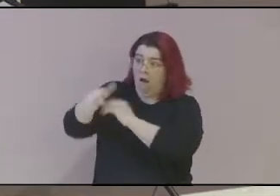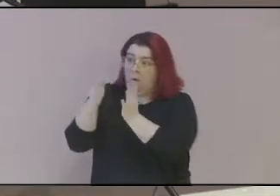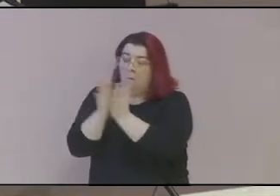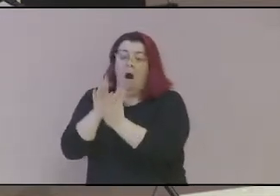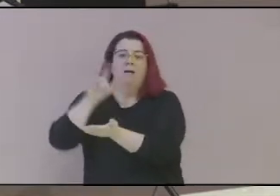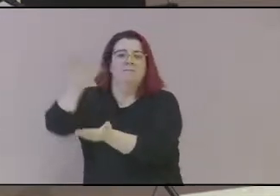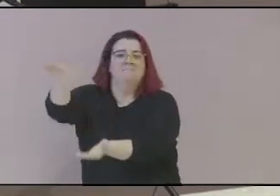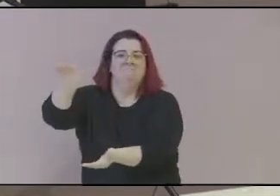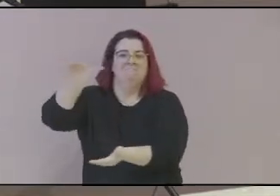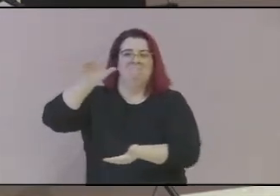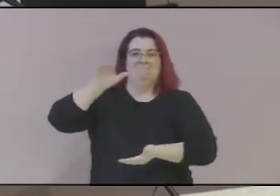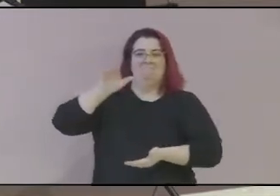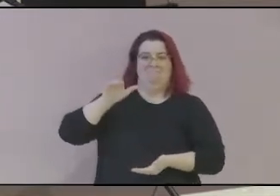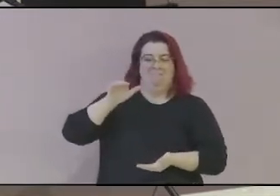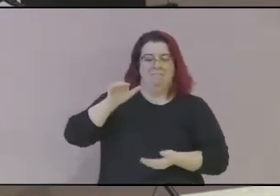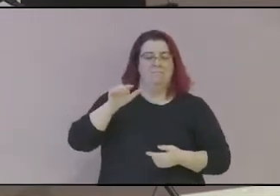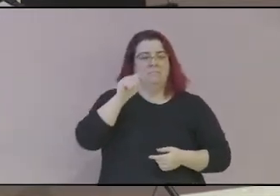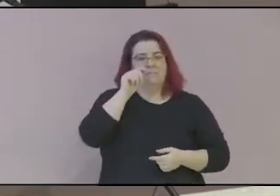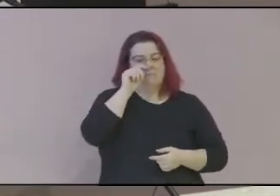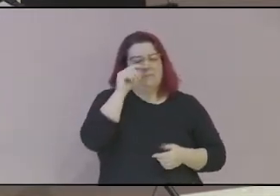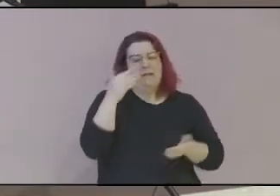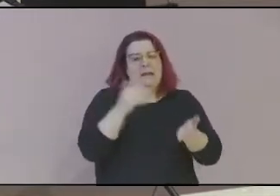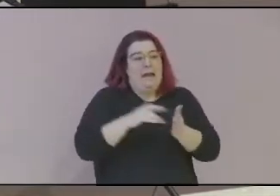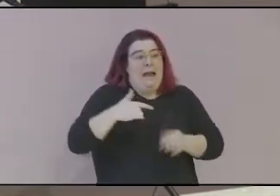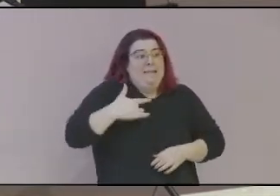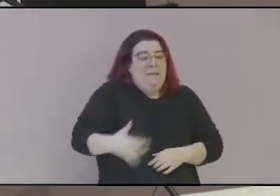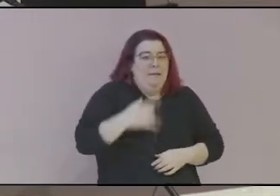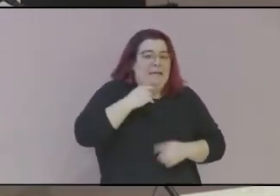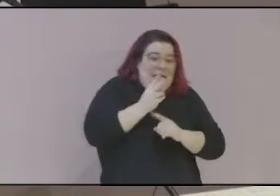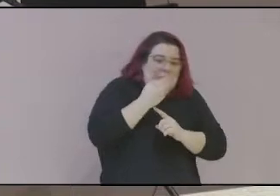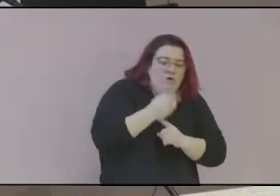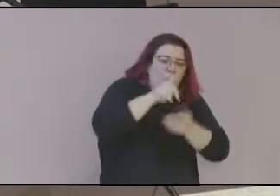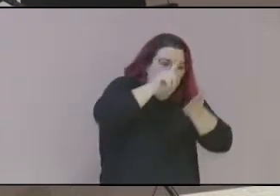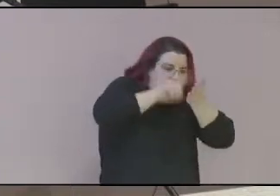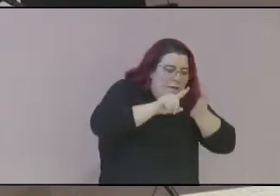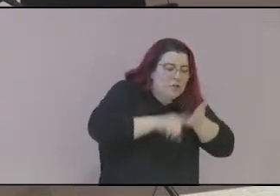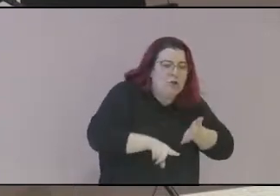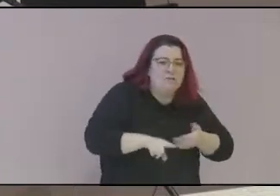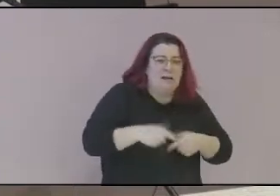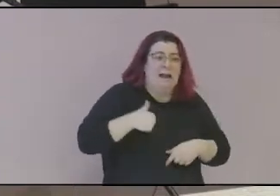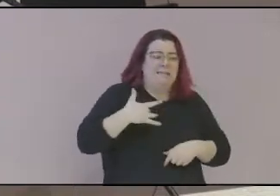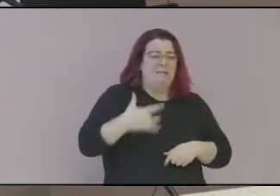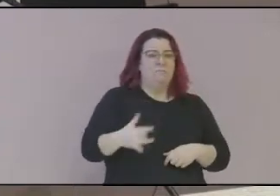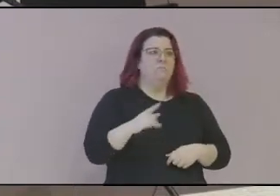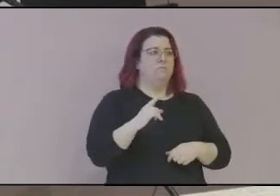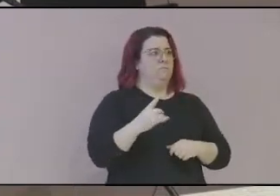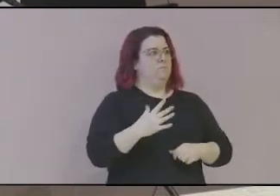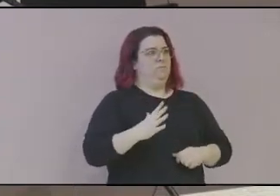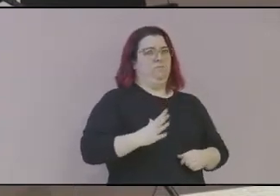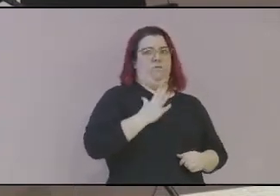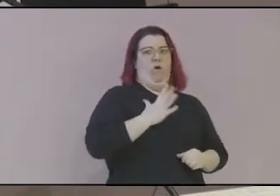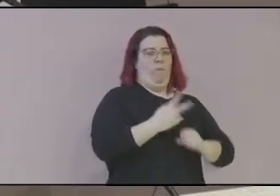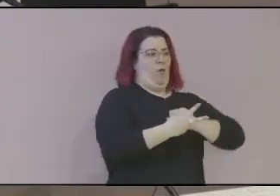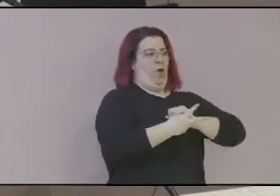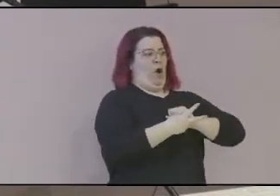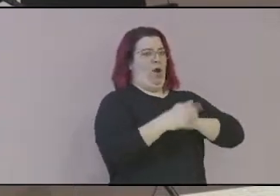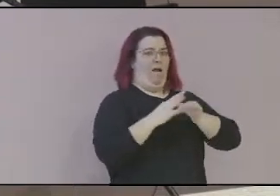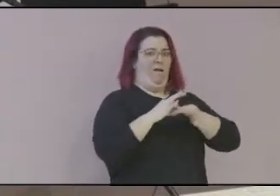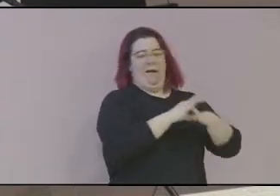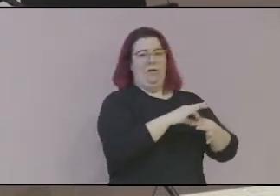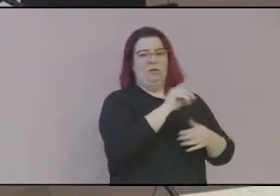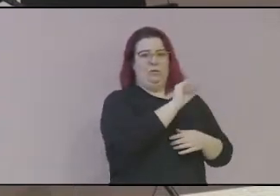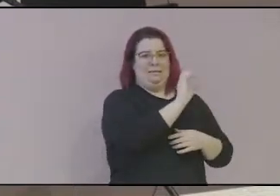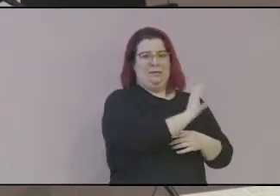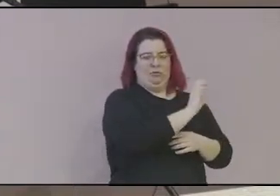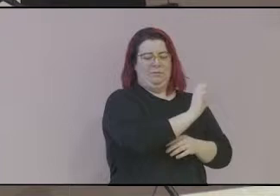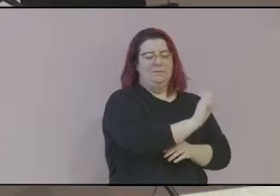Again, this is not the kind of historical research I usually do as someone working in more traditional archives in the early 20th century.